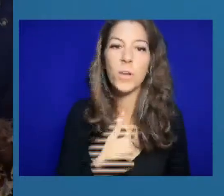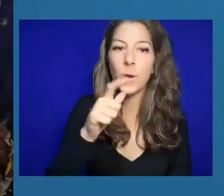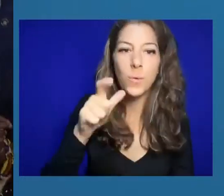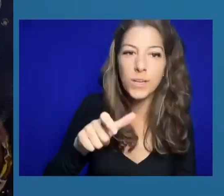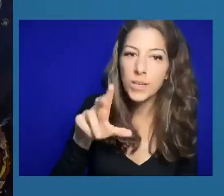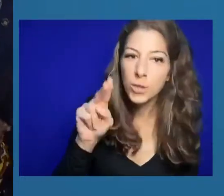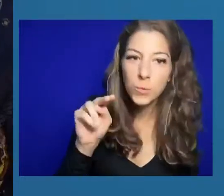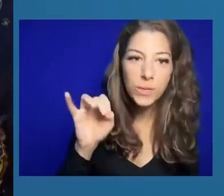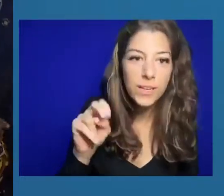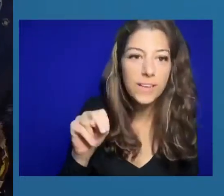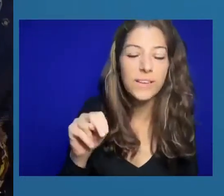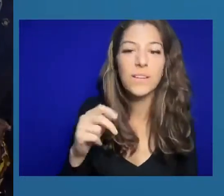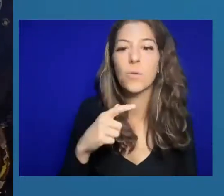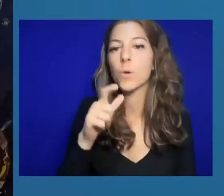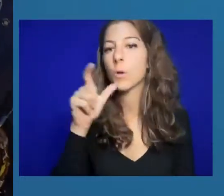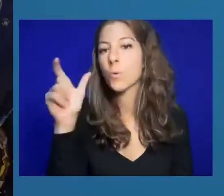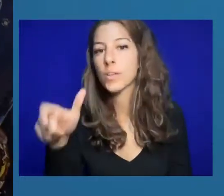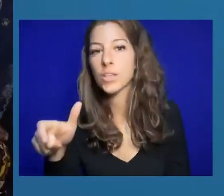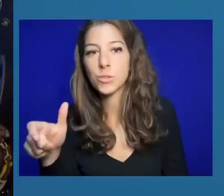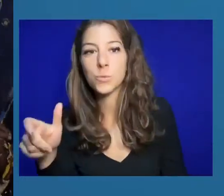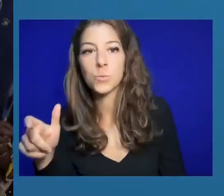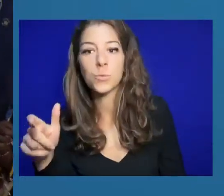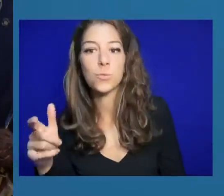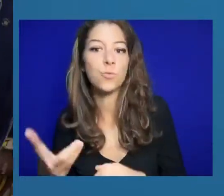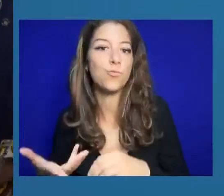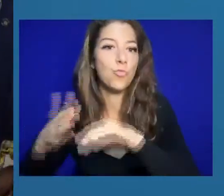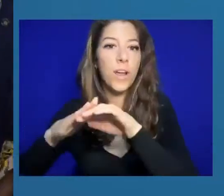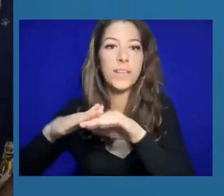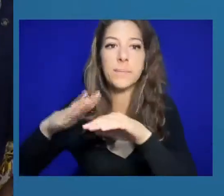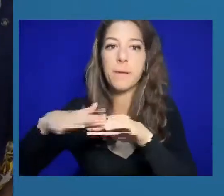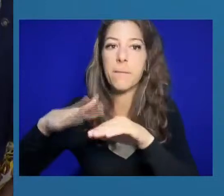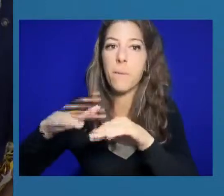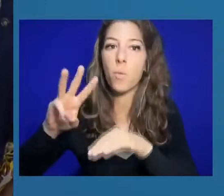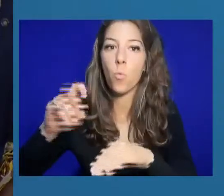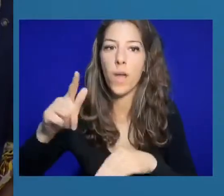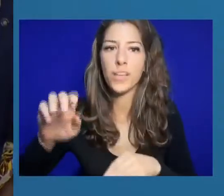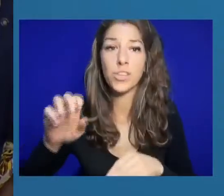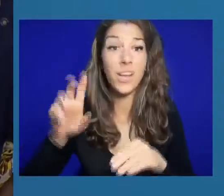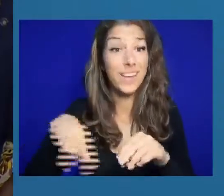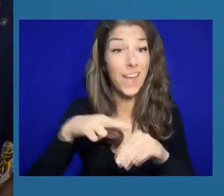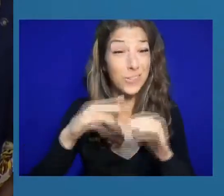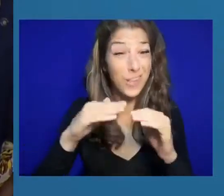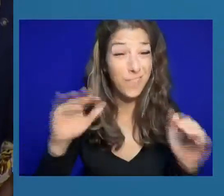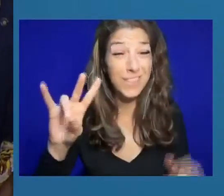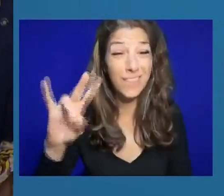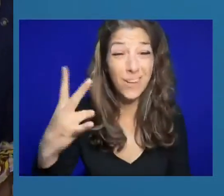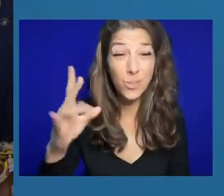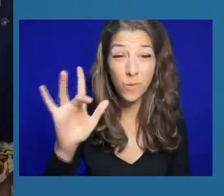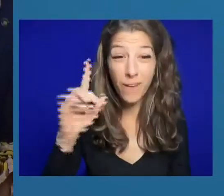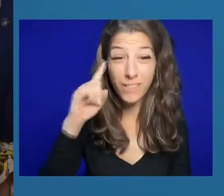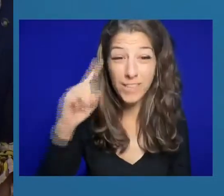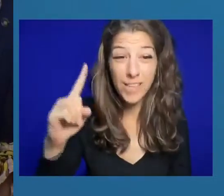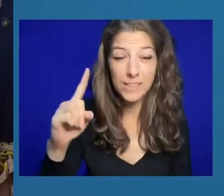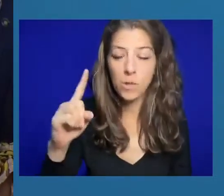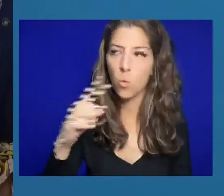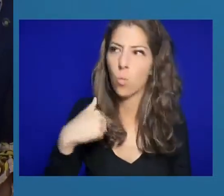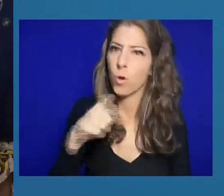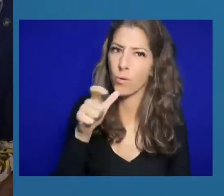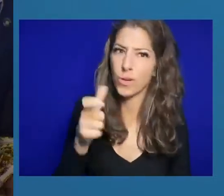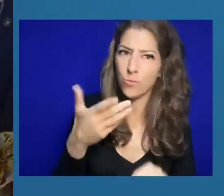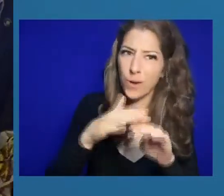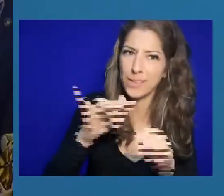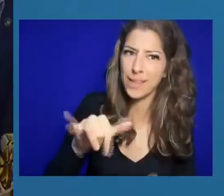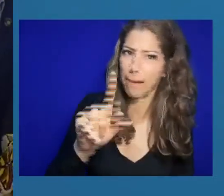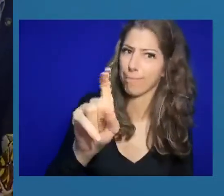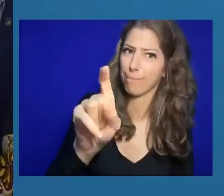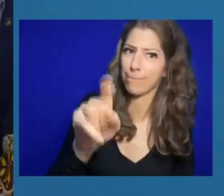unions, we don't need to raise a minimum wage. On a national level, that's $7.25. We don't need to do that. And by the